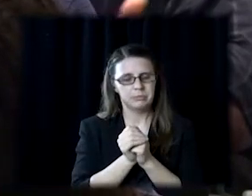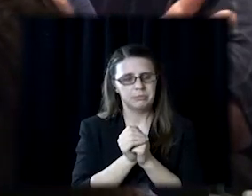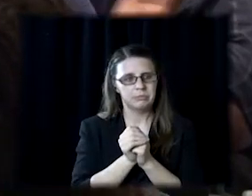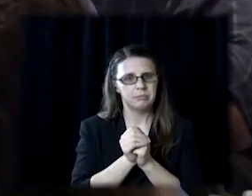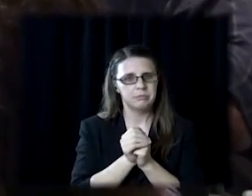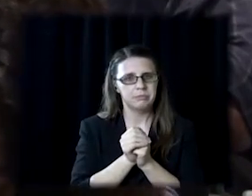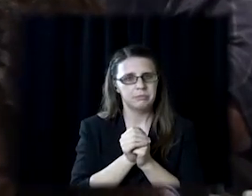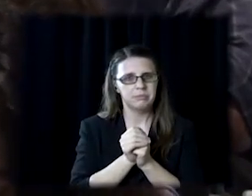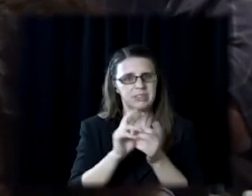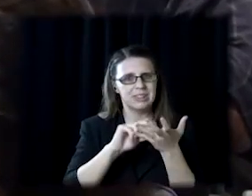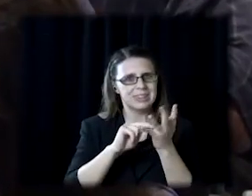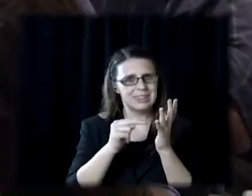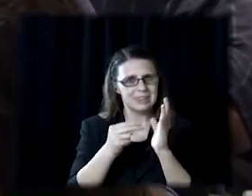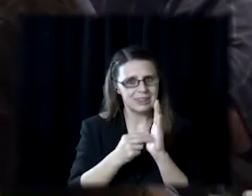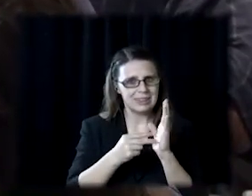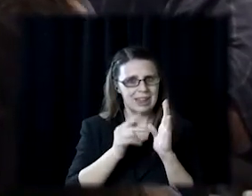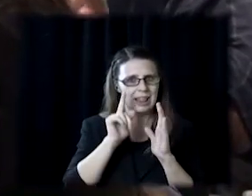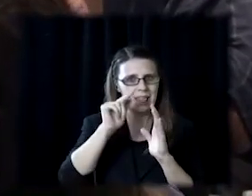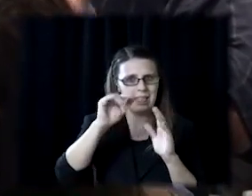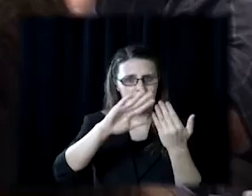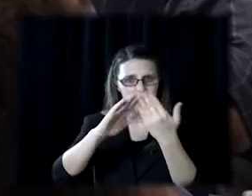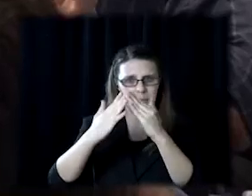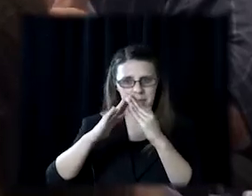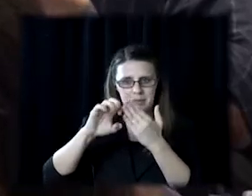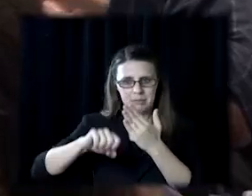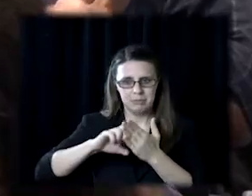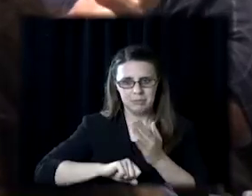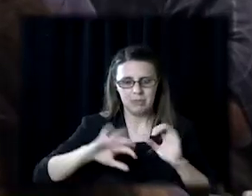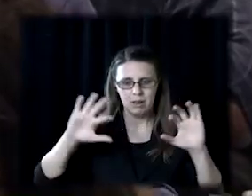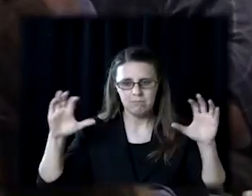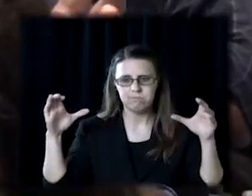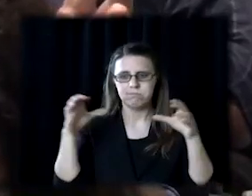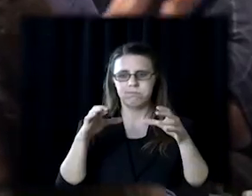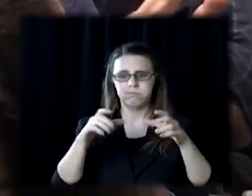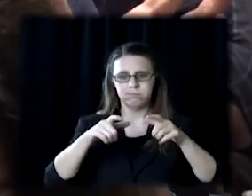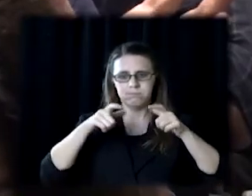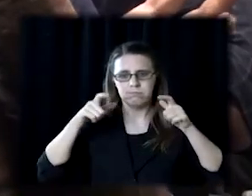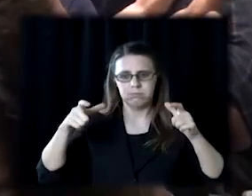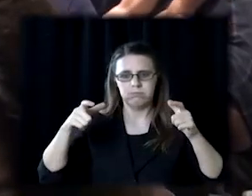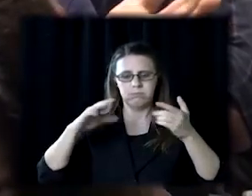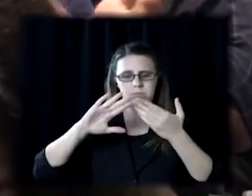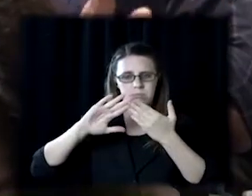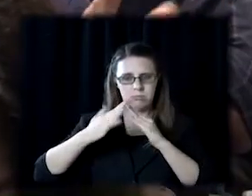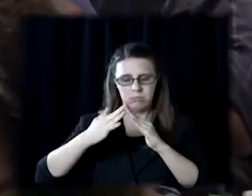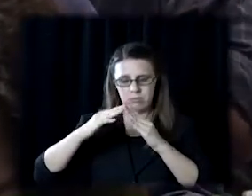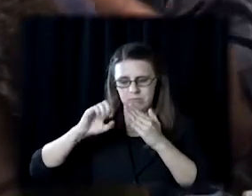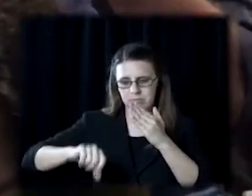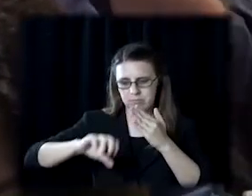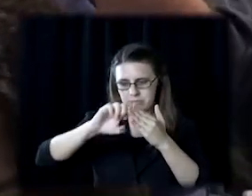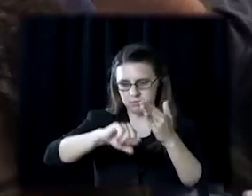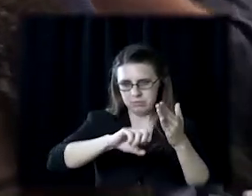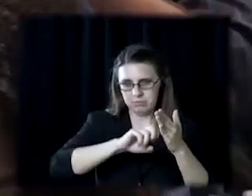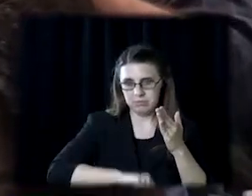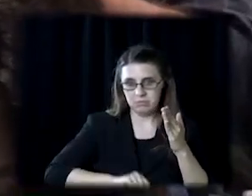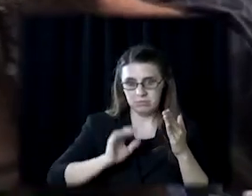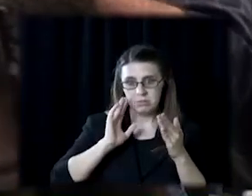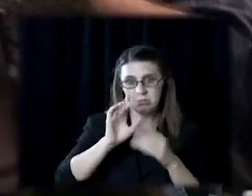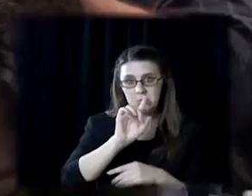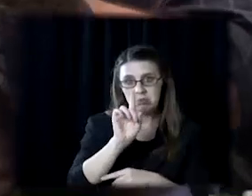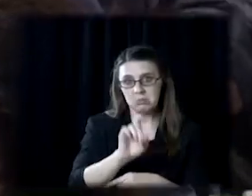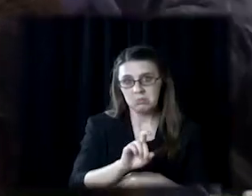actually consolidating municipalities? Do you projecting reducing the numbers of municipalities with this